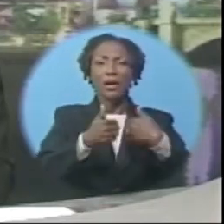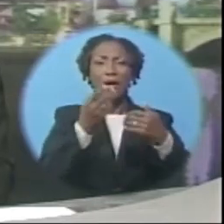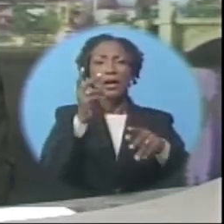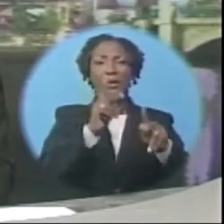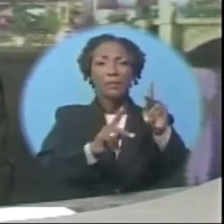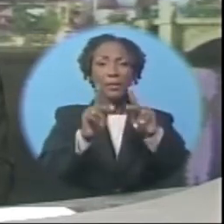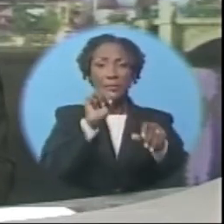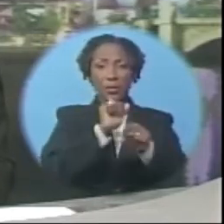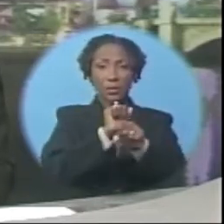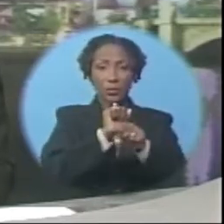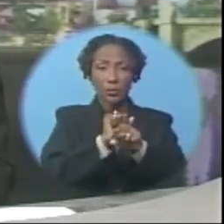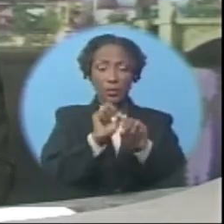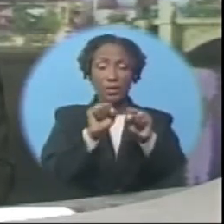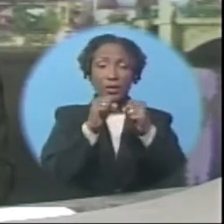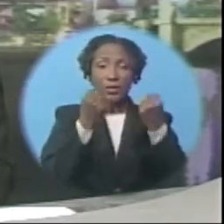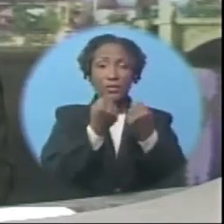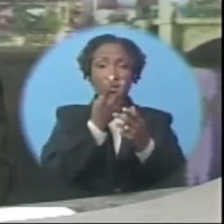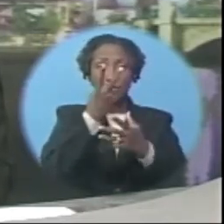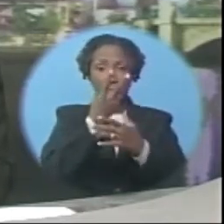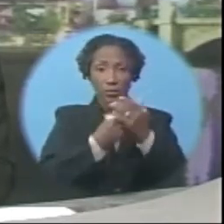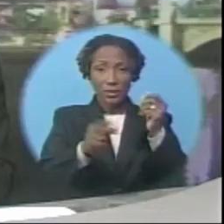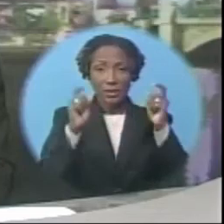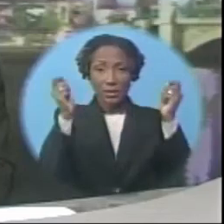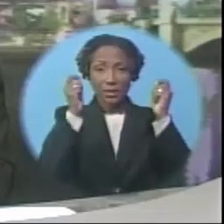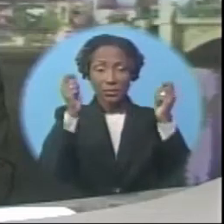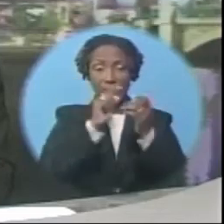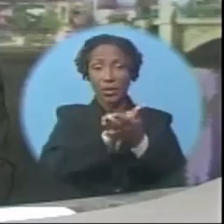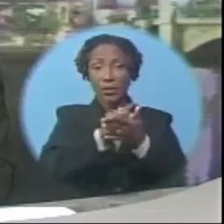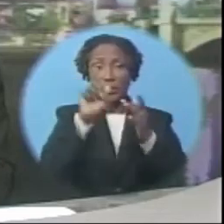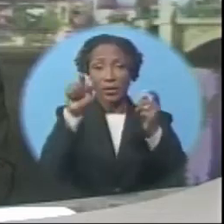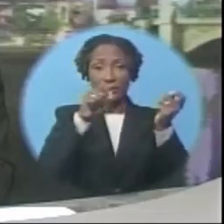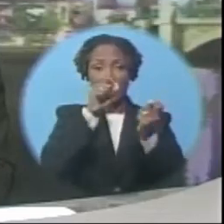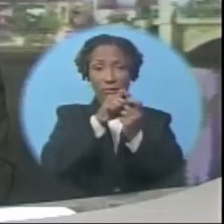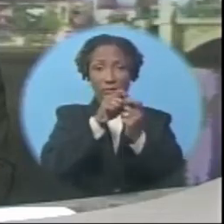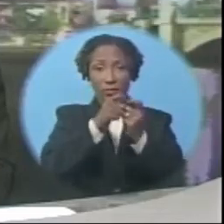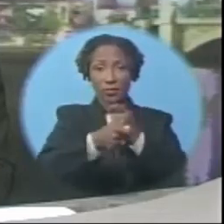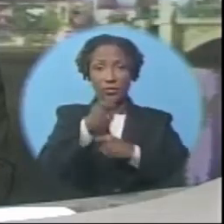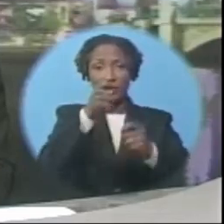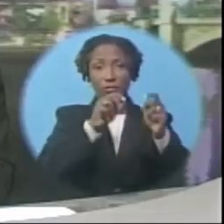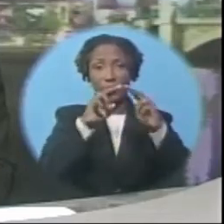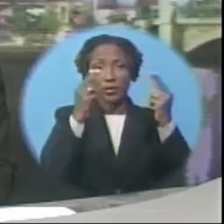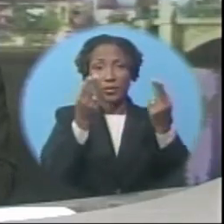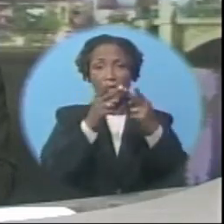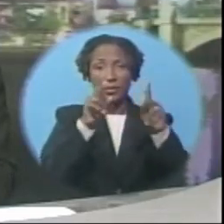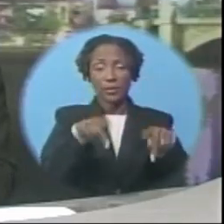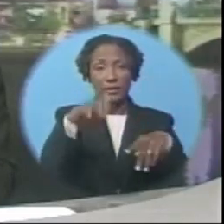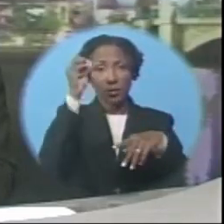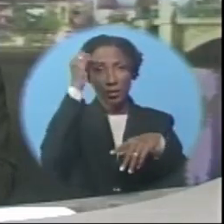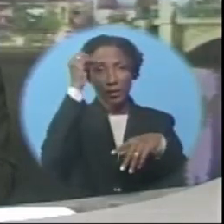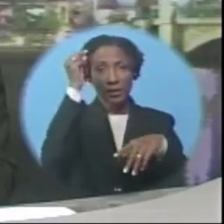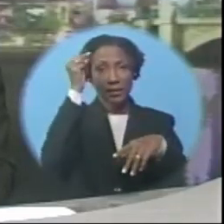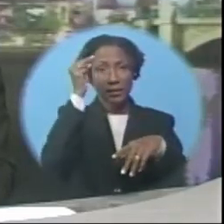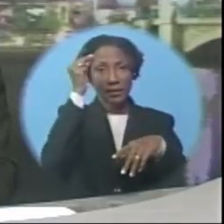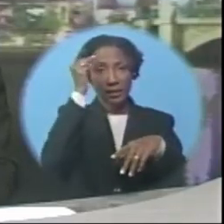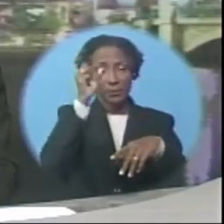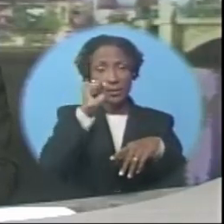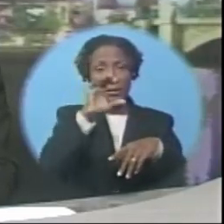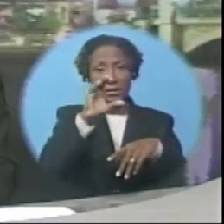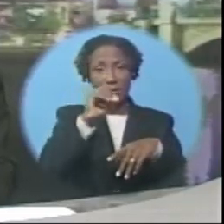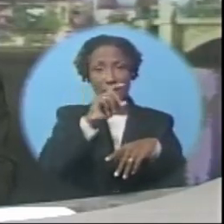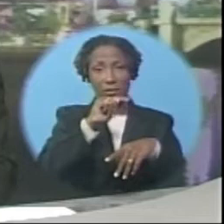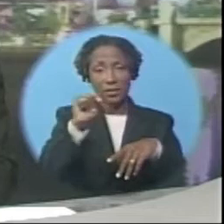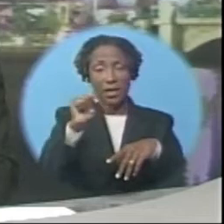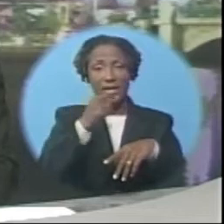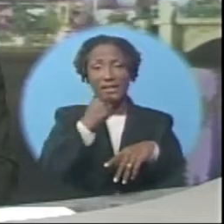social partnership celebrates that Week of Excellence. Trade unionist Orlando Gabby Scott says the week was conceptualized 14